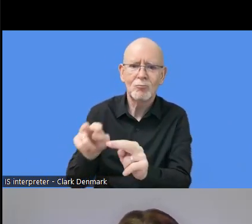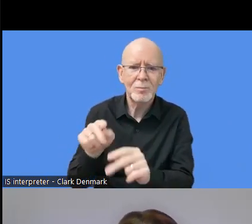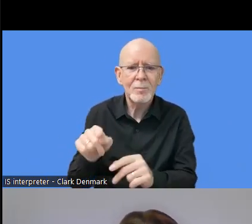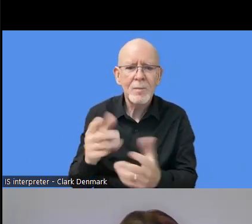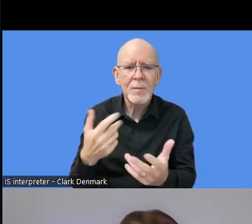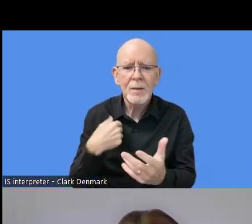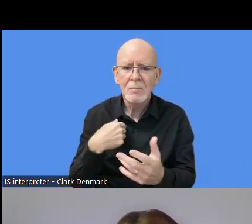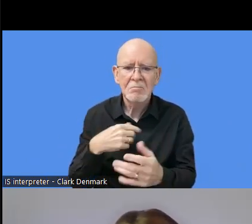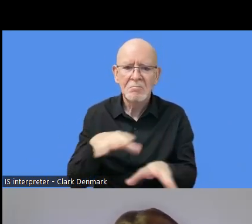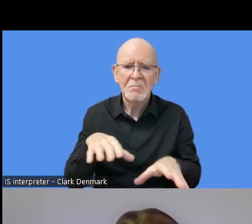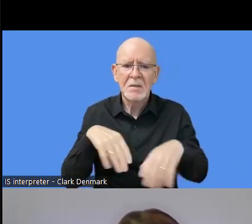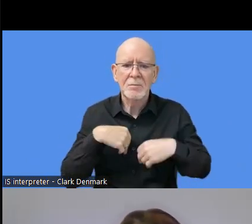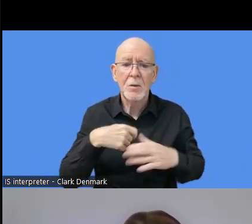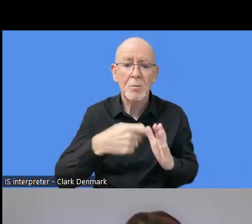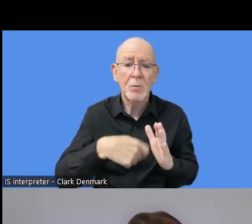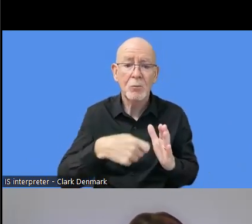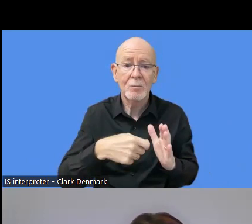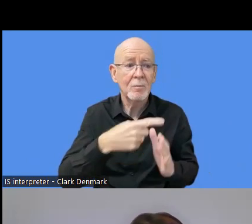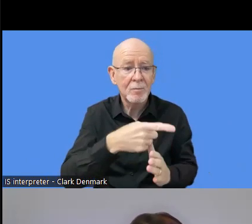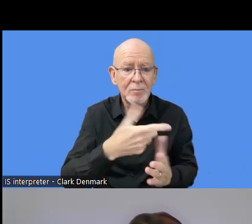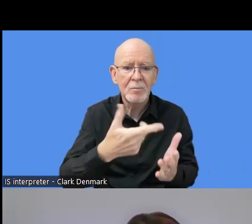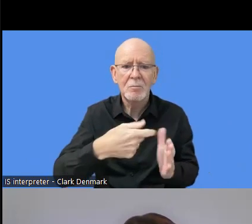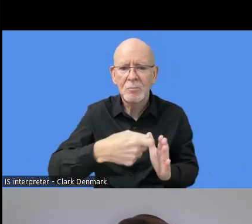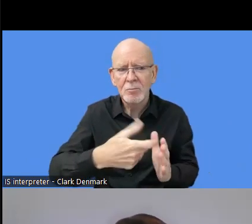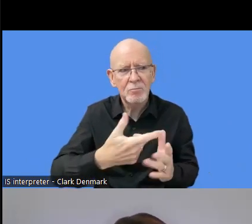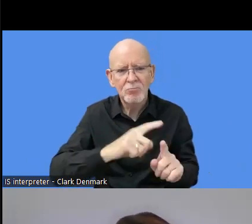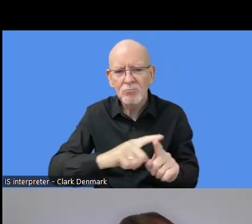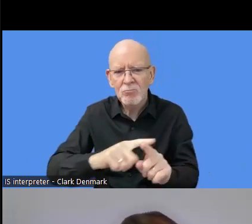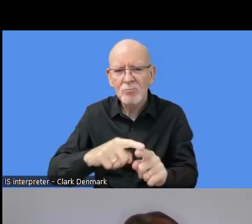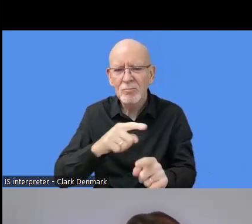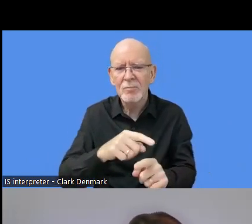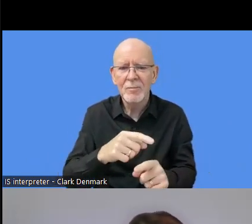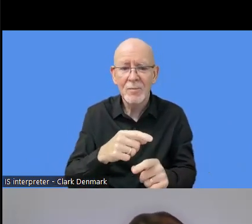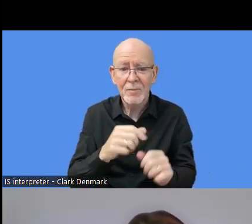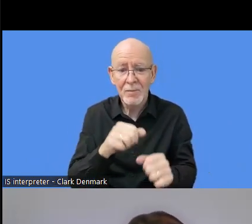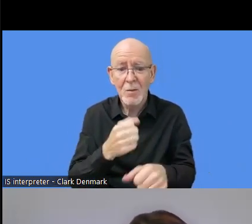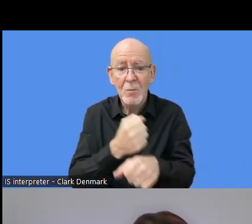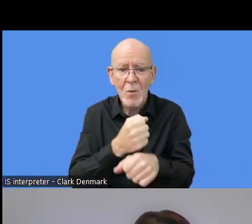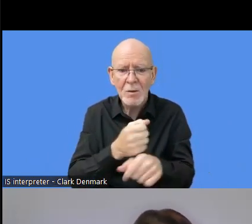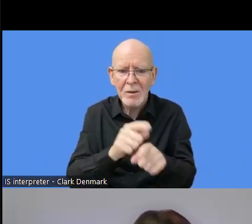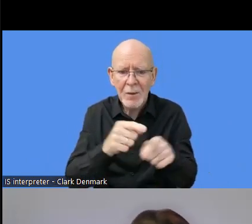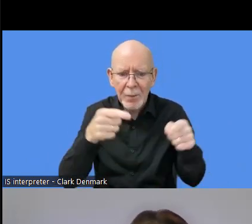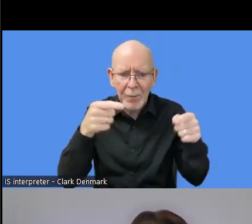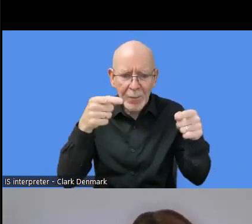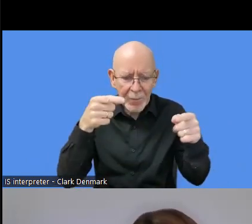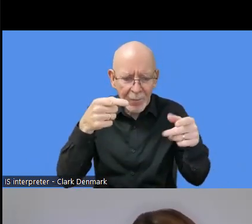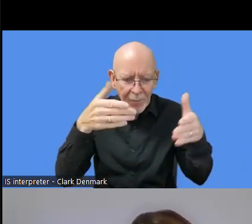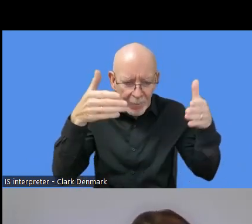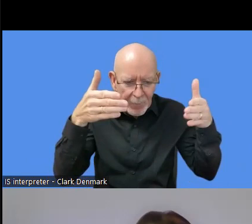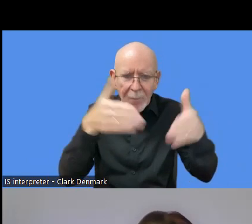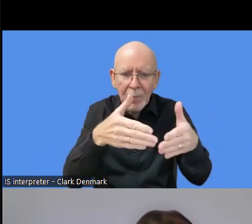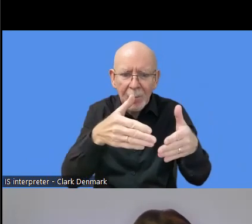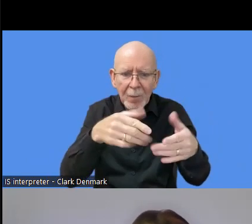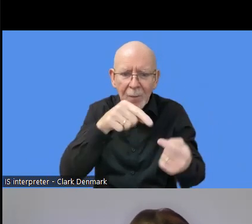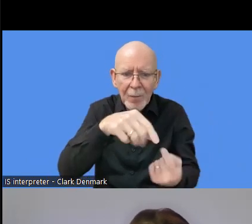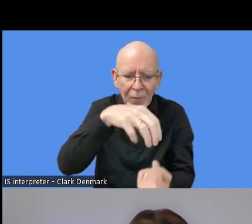legal context. So we are really looking for programs that are proven, that work, and that can be scaled in another